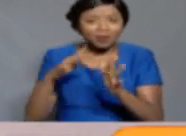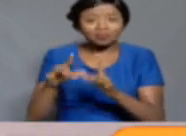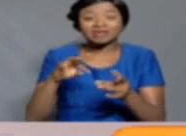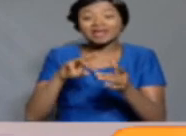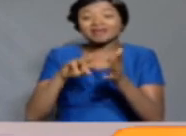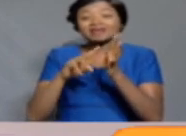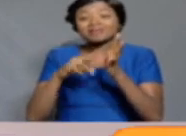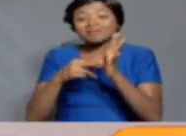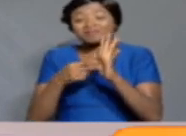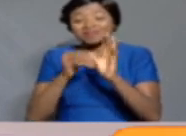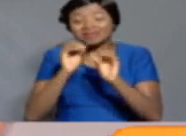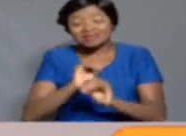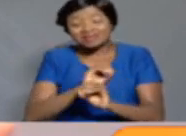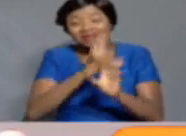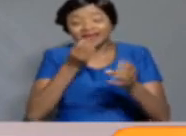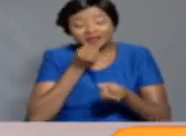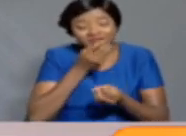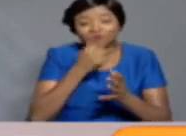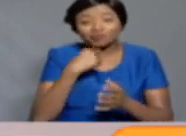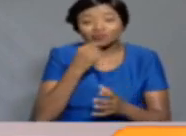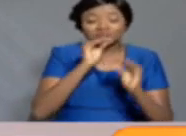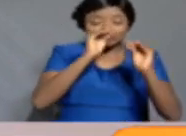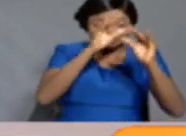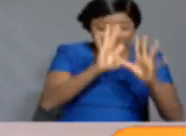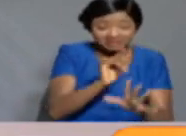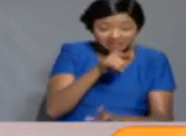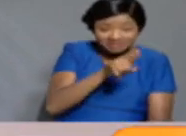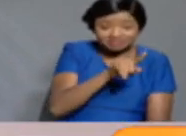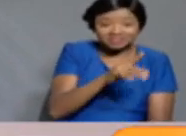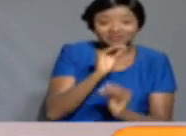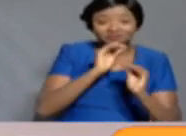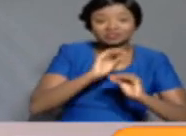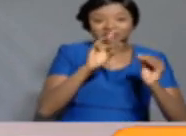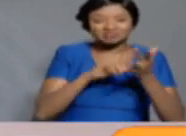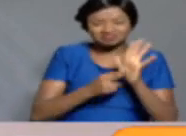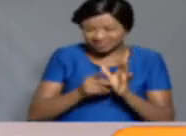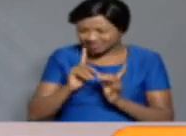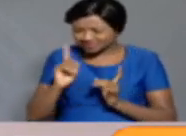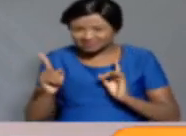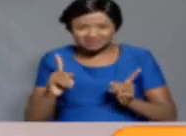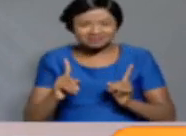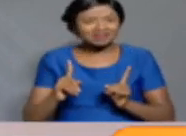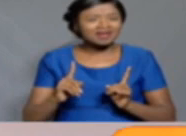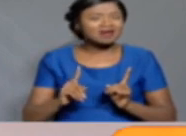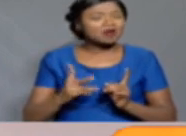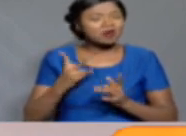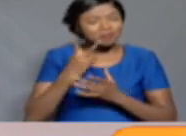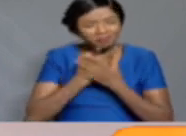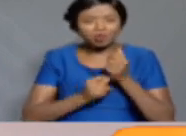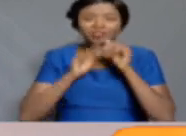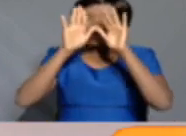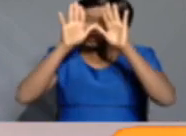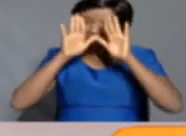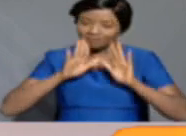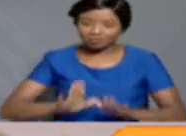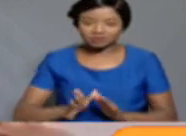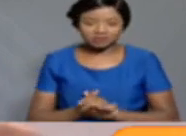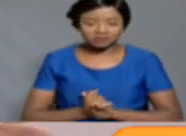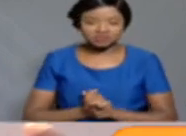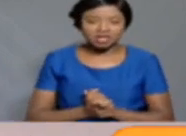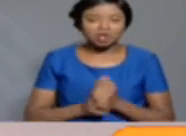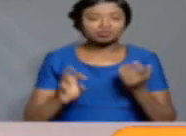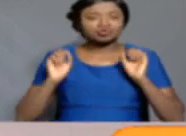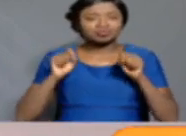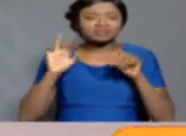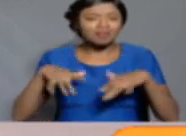going to teach it. So everybody who's making noise here is indispensable in this conversation. How is it that these people